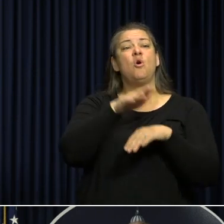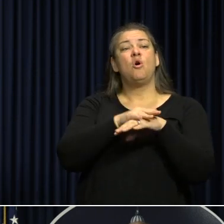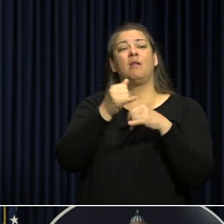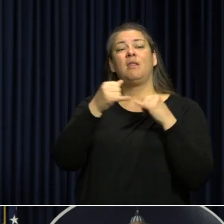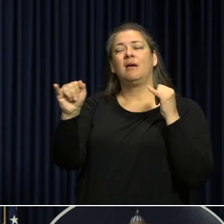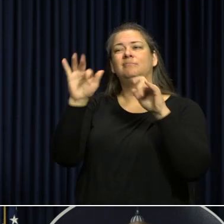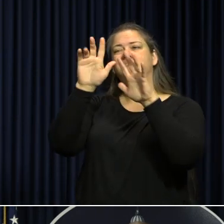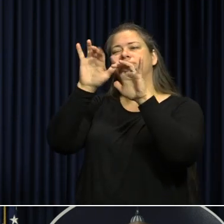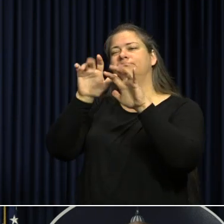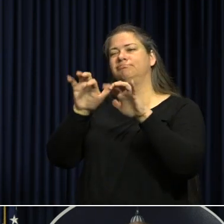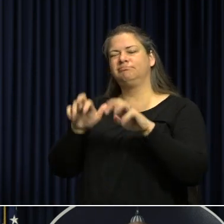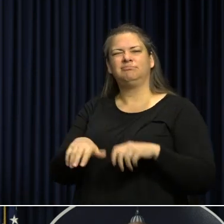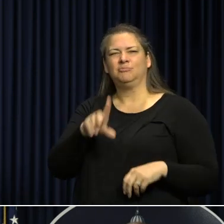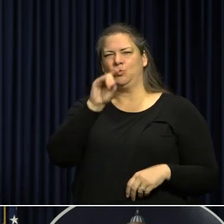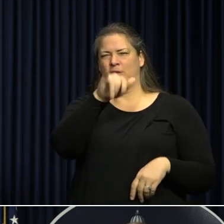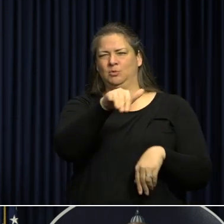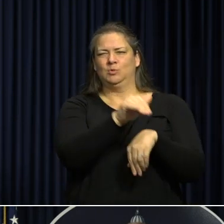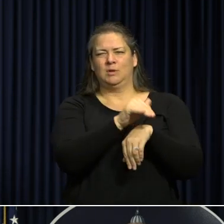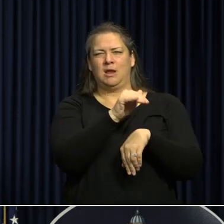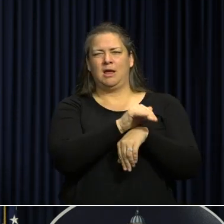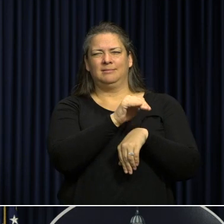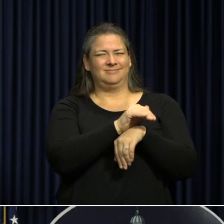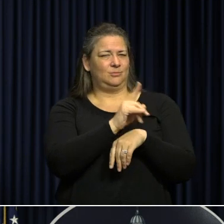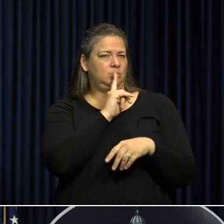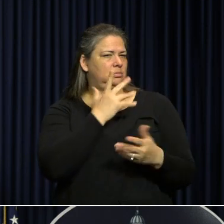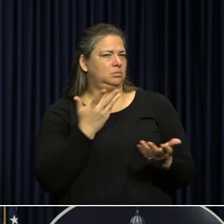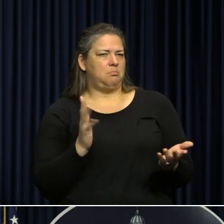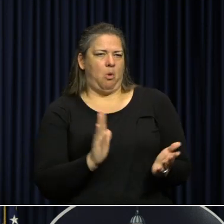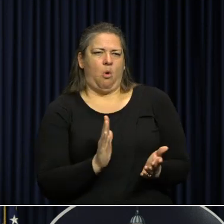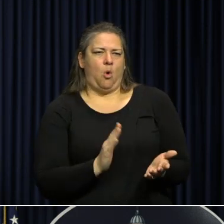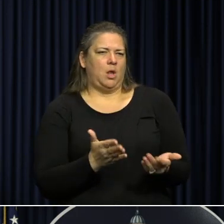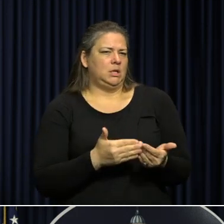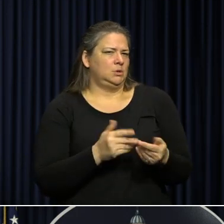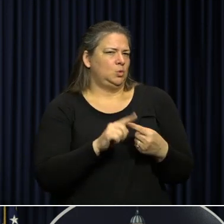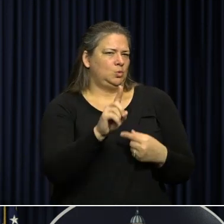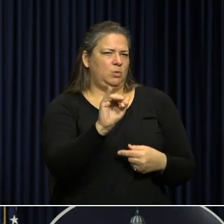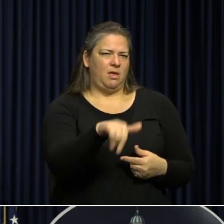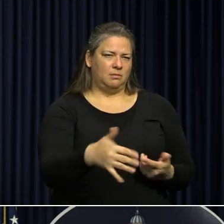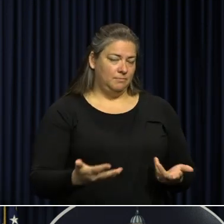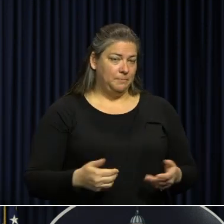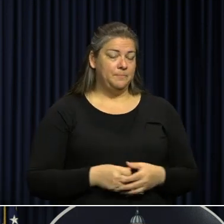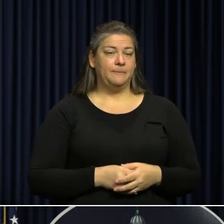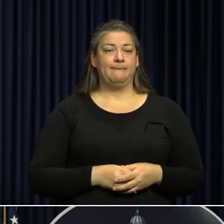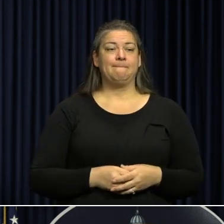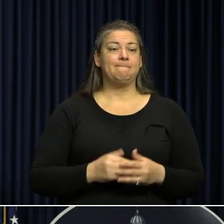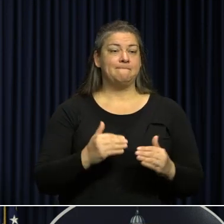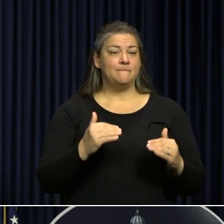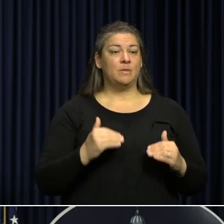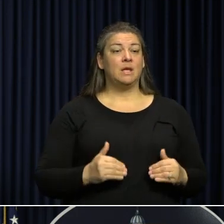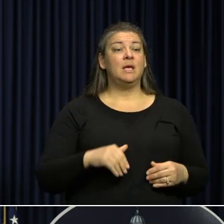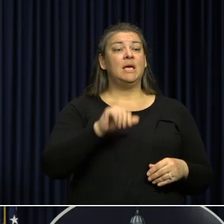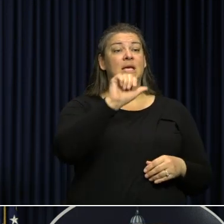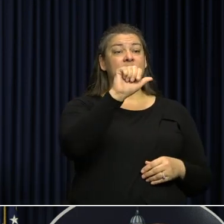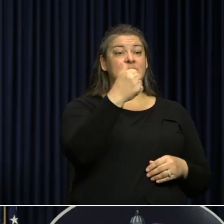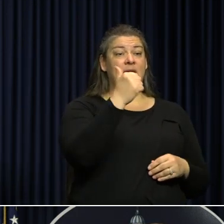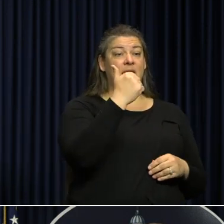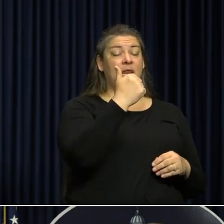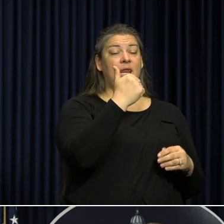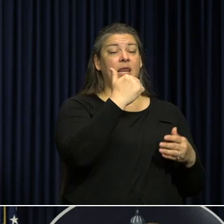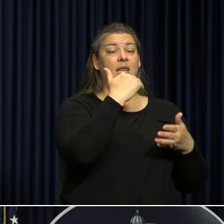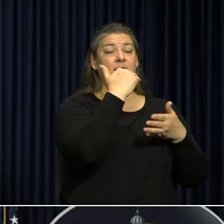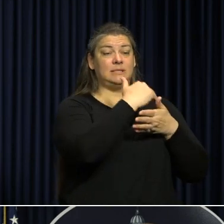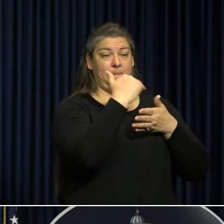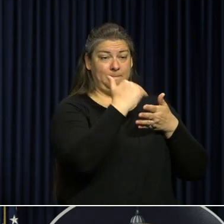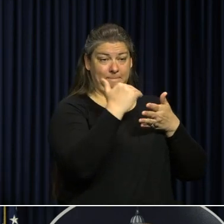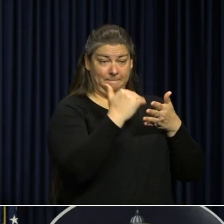go online and do it tonight. One small thing that you can do. Now, in addition to the 10 steps and